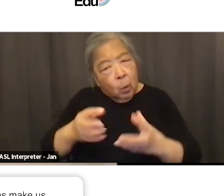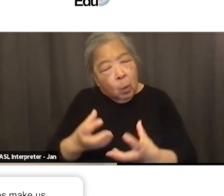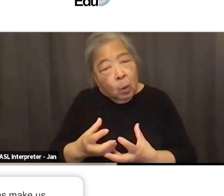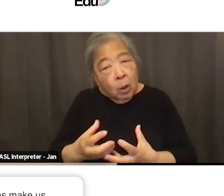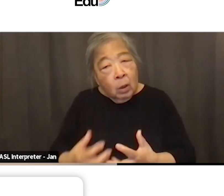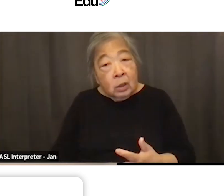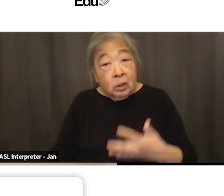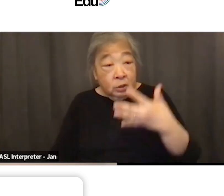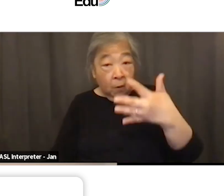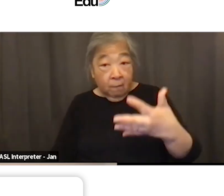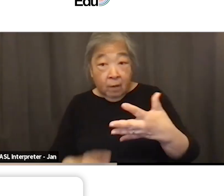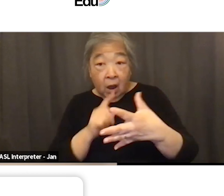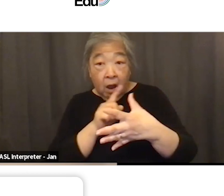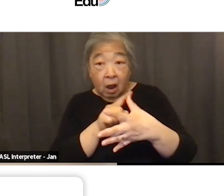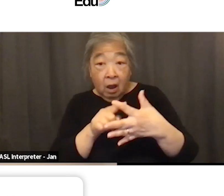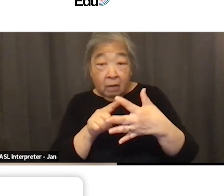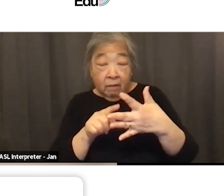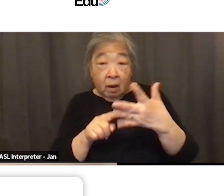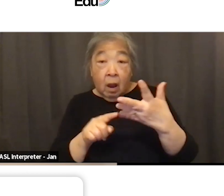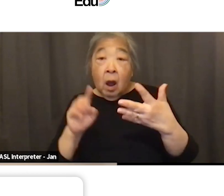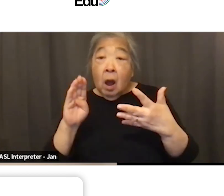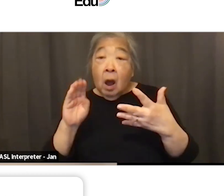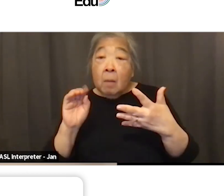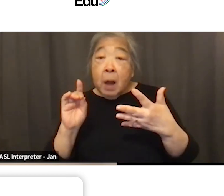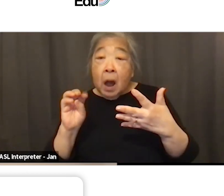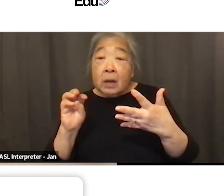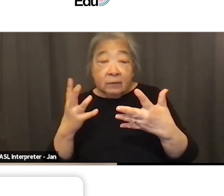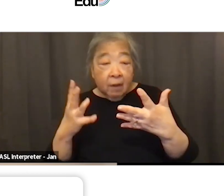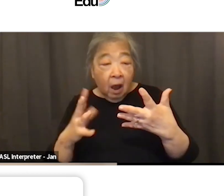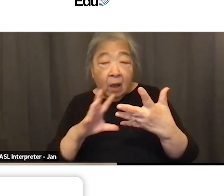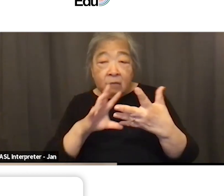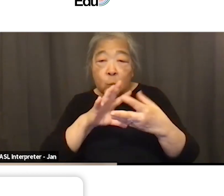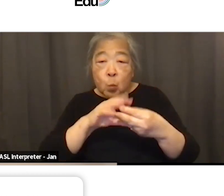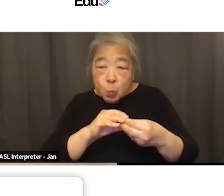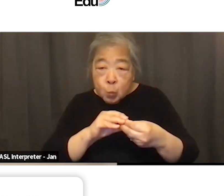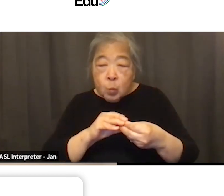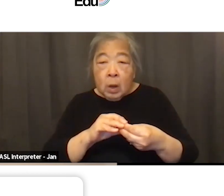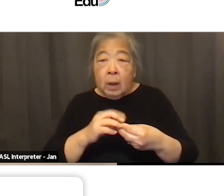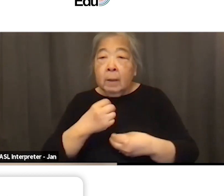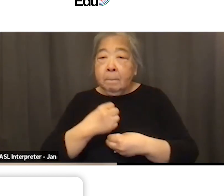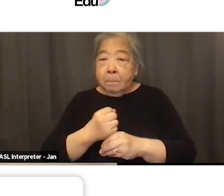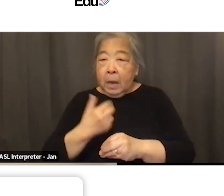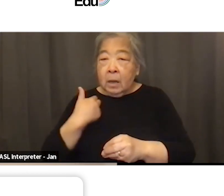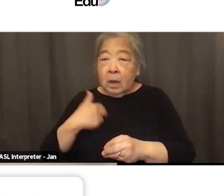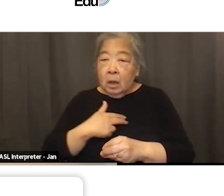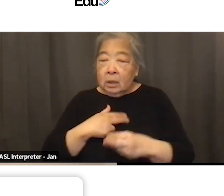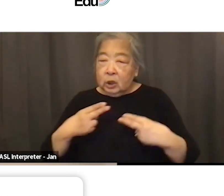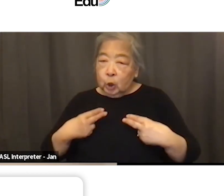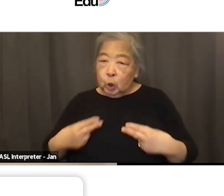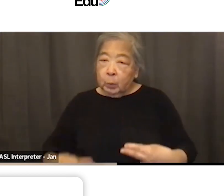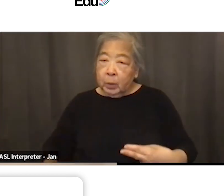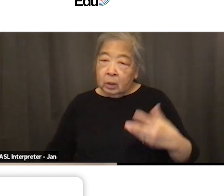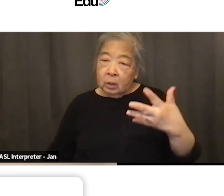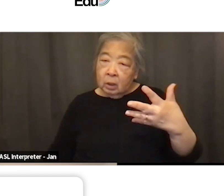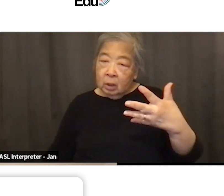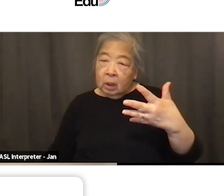us human. It's all of it. You know, it's kind of like when